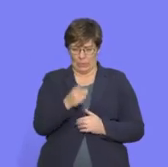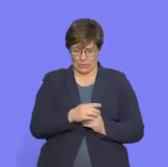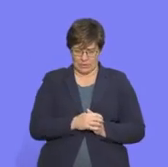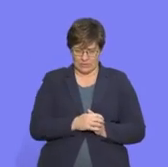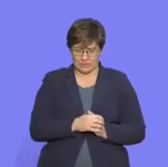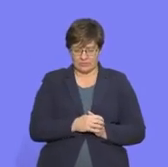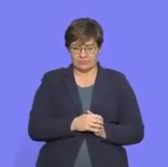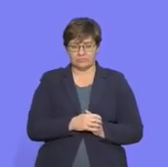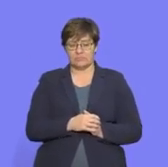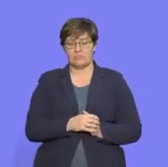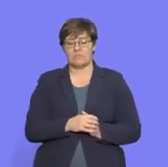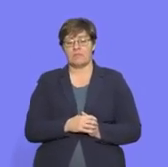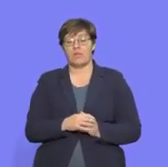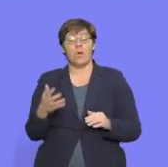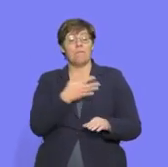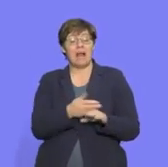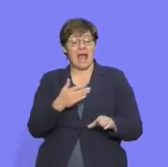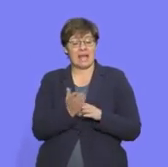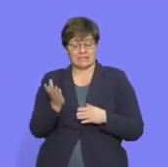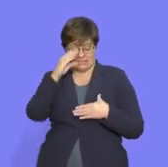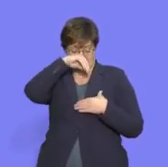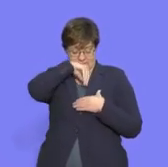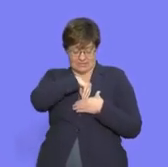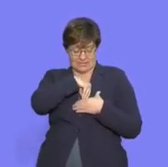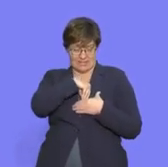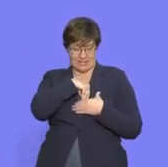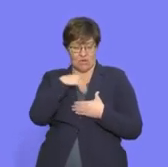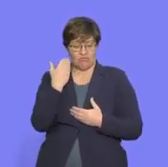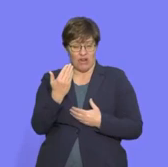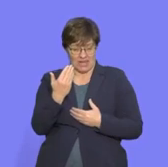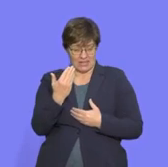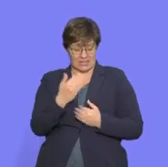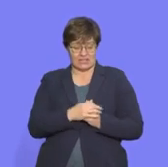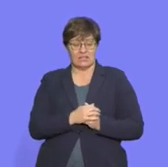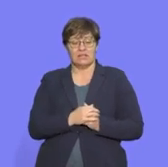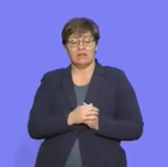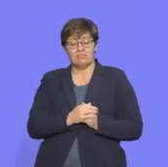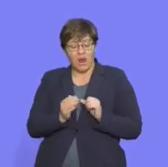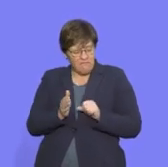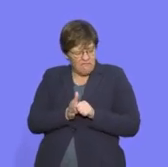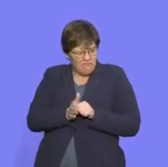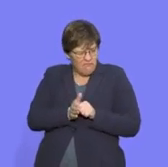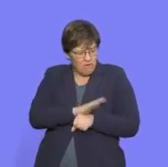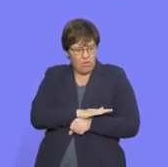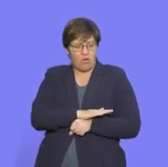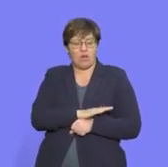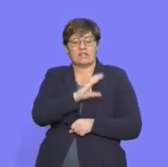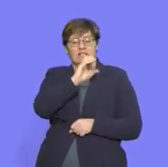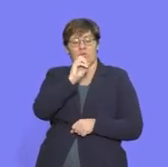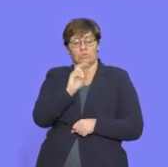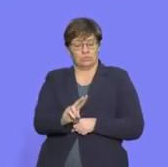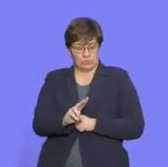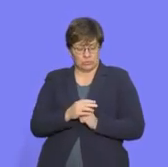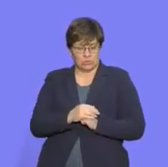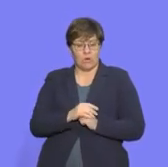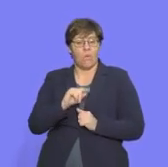carbon dioxide. Right, so blood coming into the right-hand side of the body is filled with carbon dioxide,